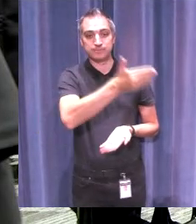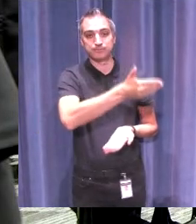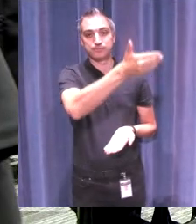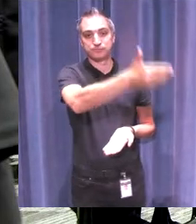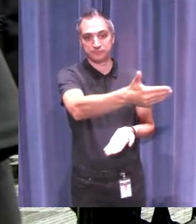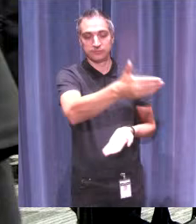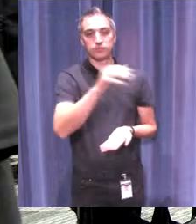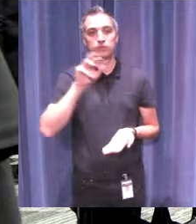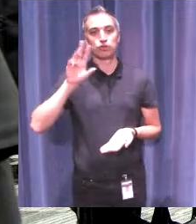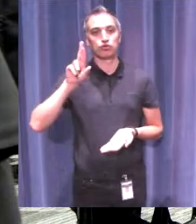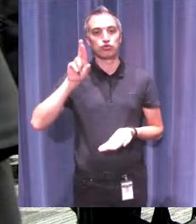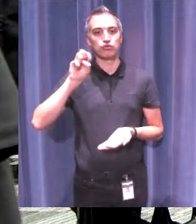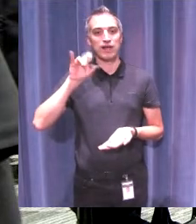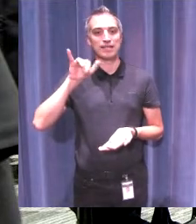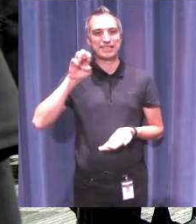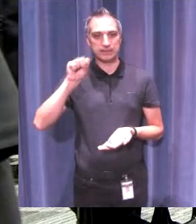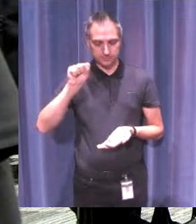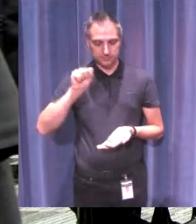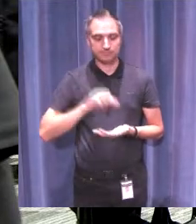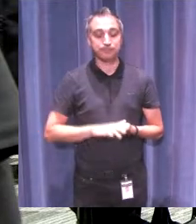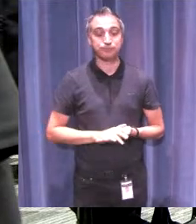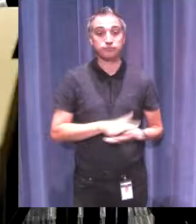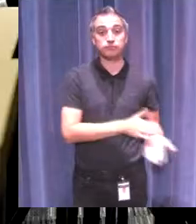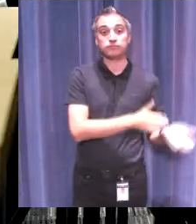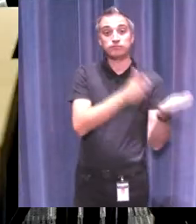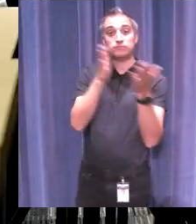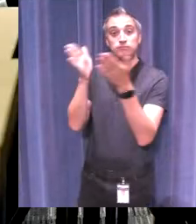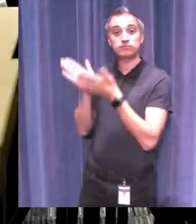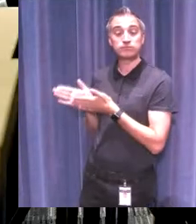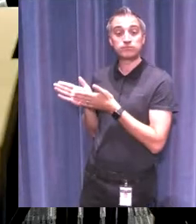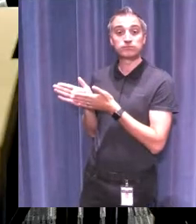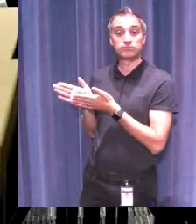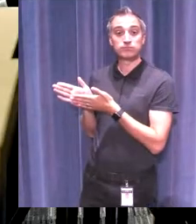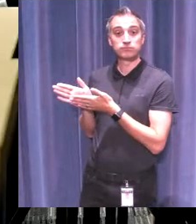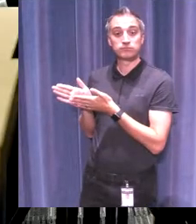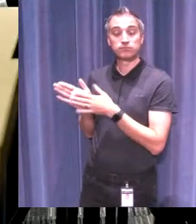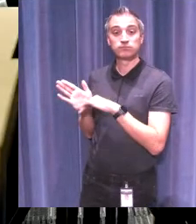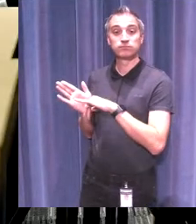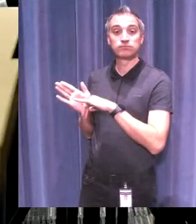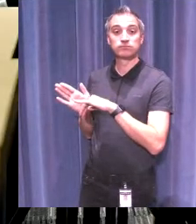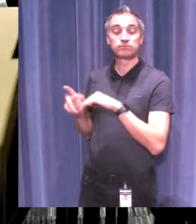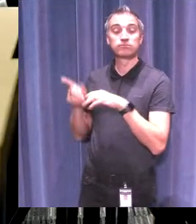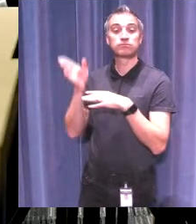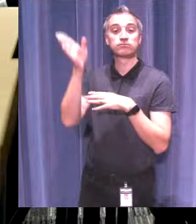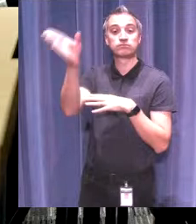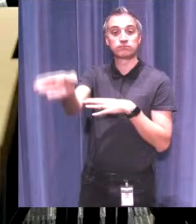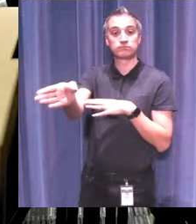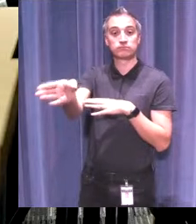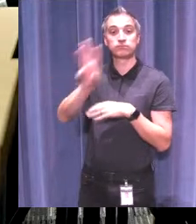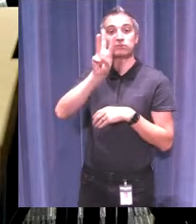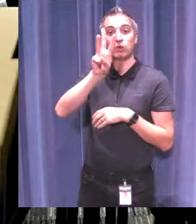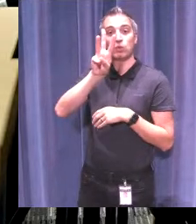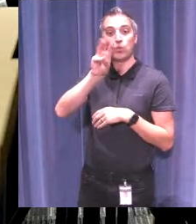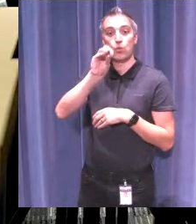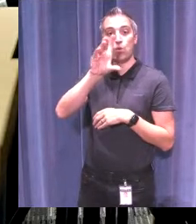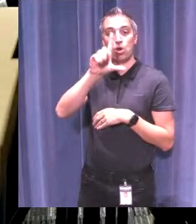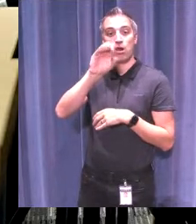left is Trustee Reyes. To your left, my right, at the end of the table, is Trustee